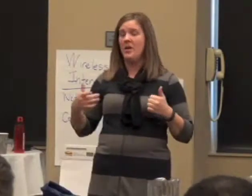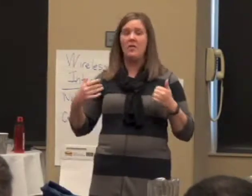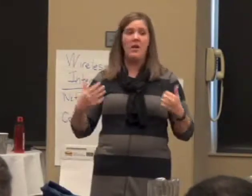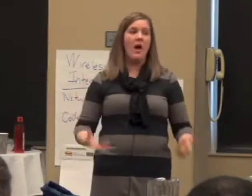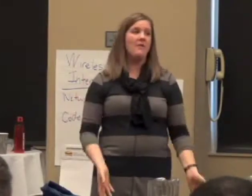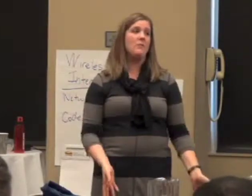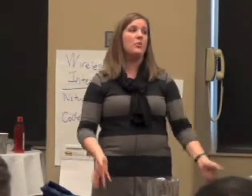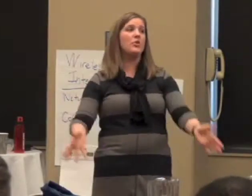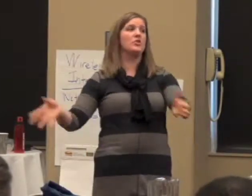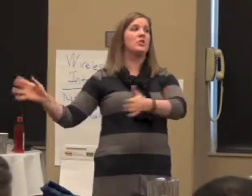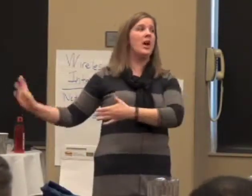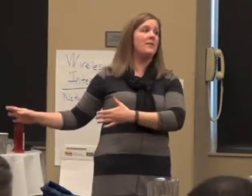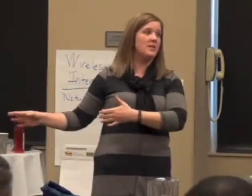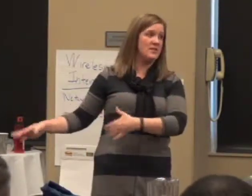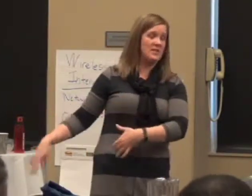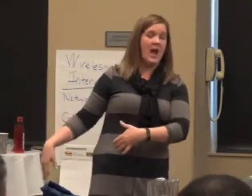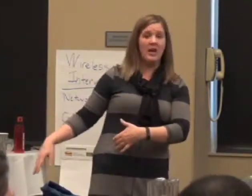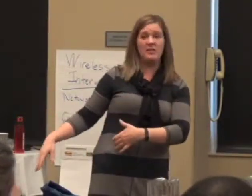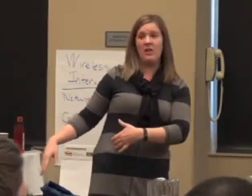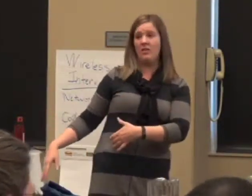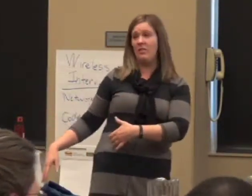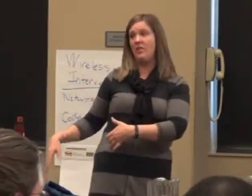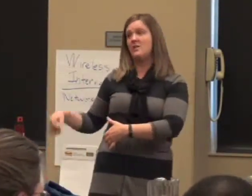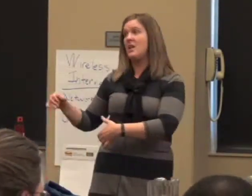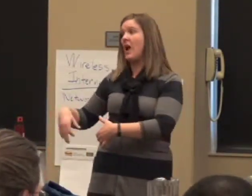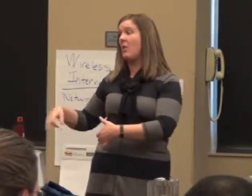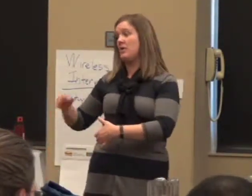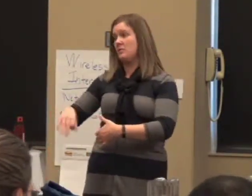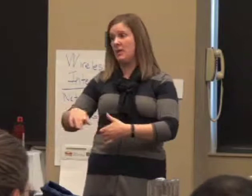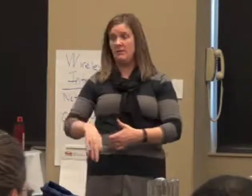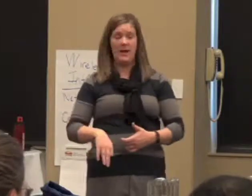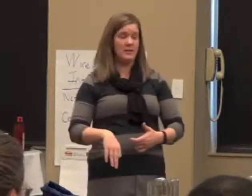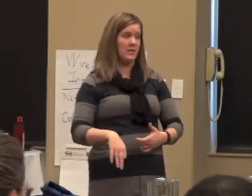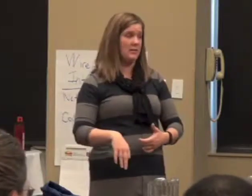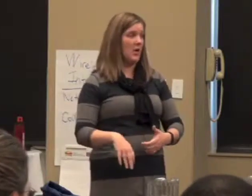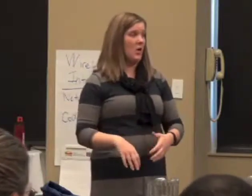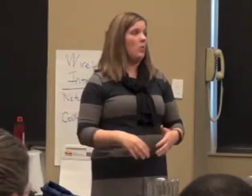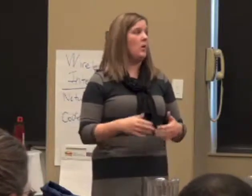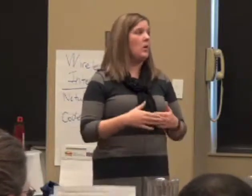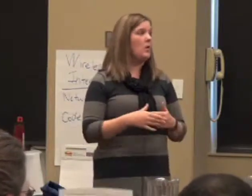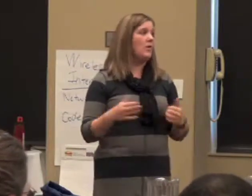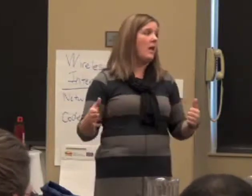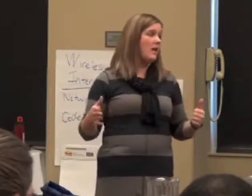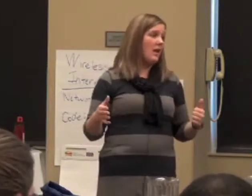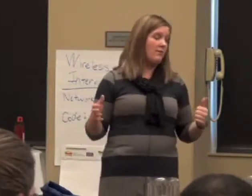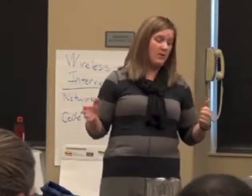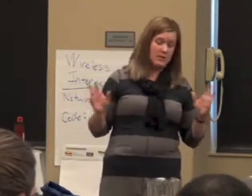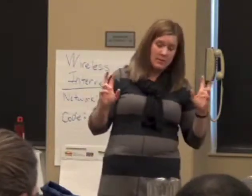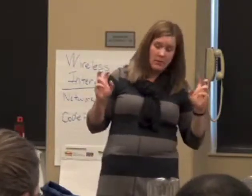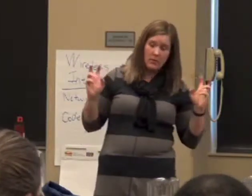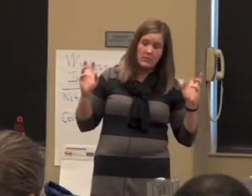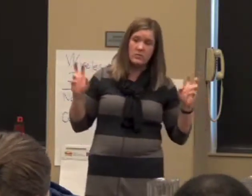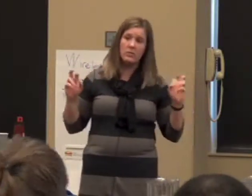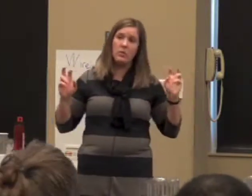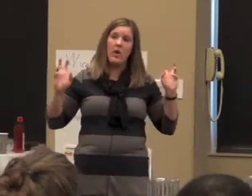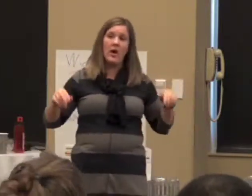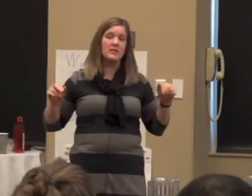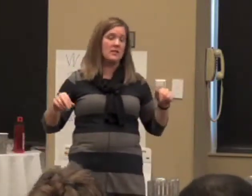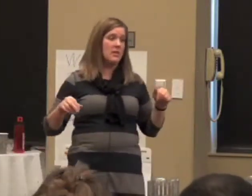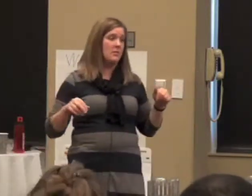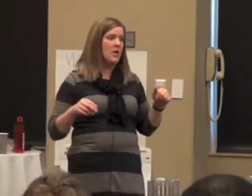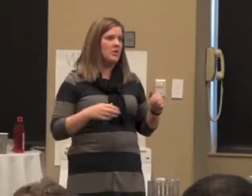weeks, they often push it off to the side and they think that it's not going to be effective. We know that for a typical student